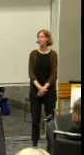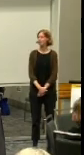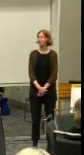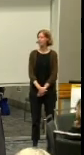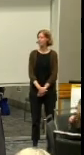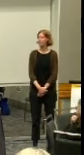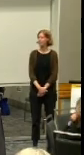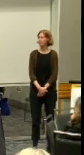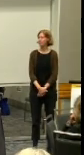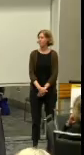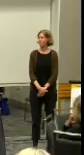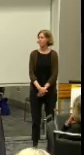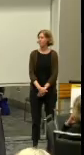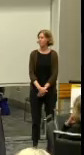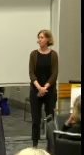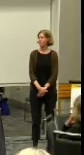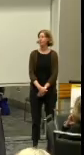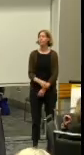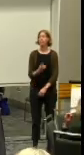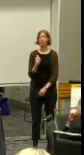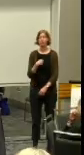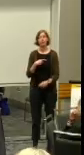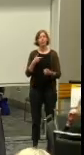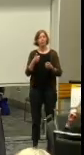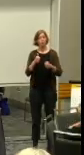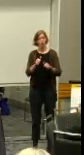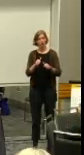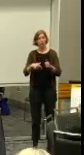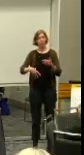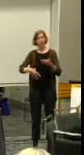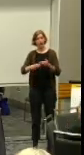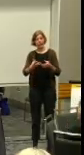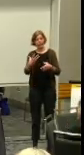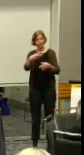trying to keep natural light in where bedrooms are. So